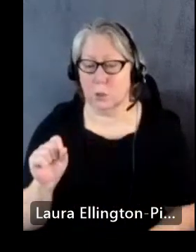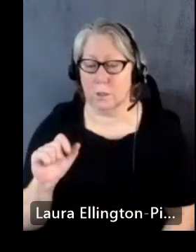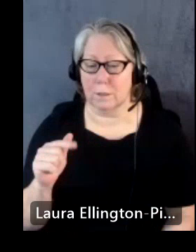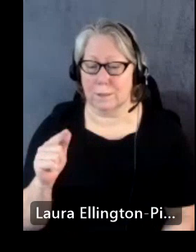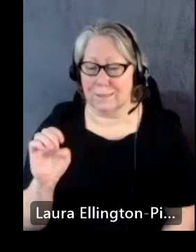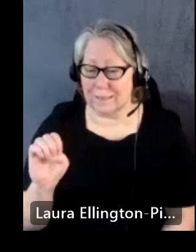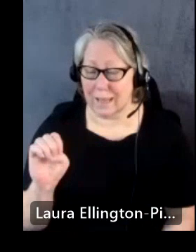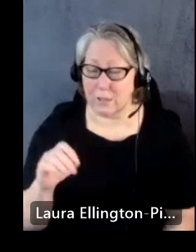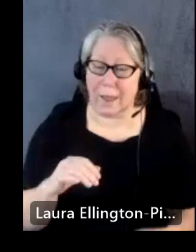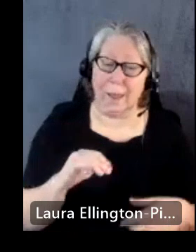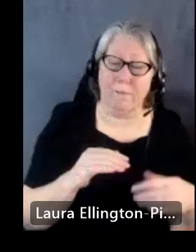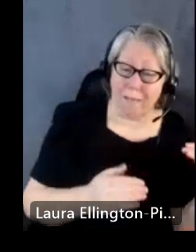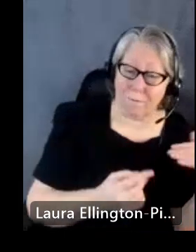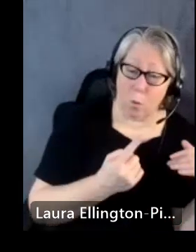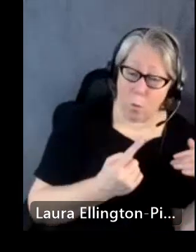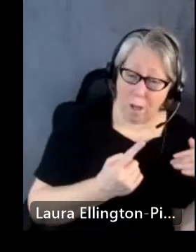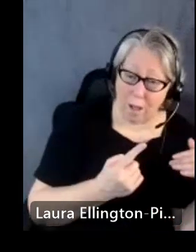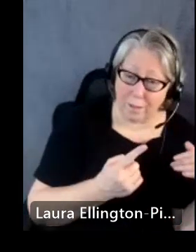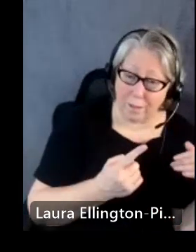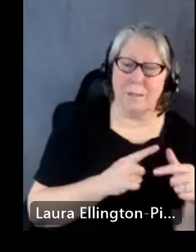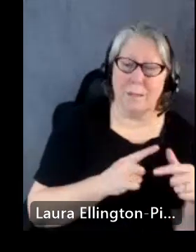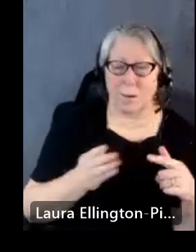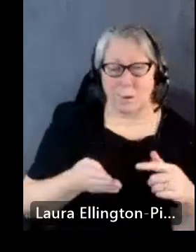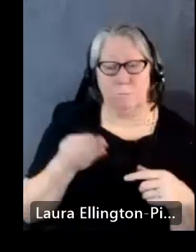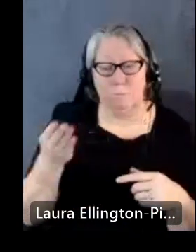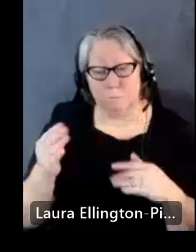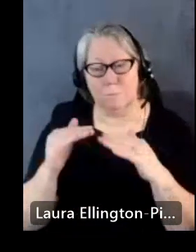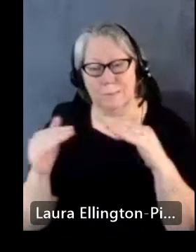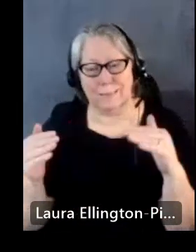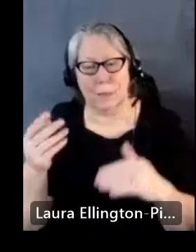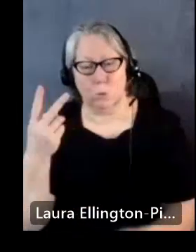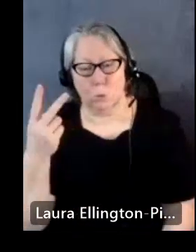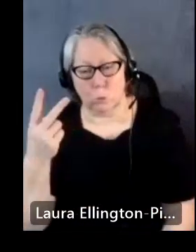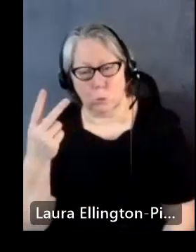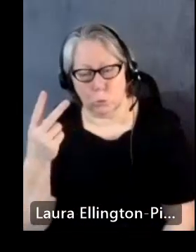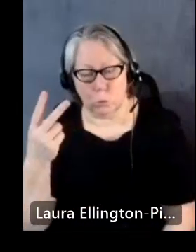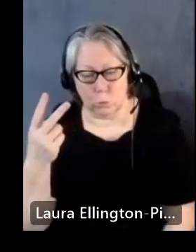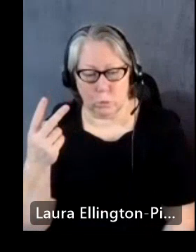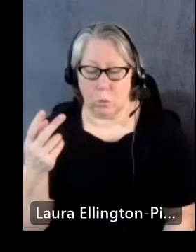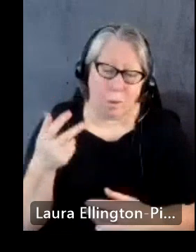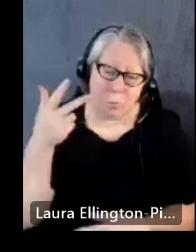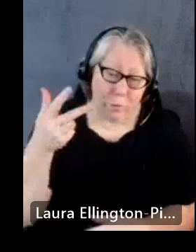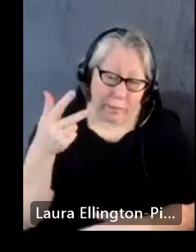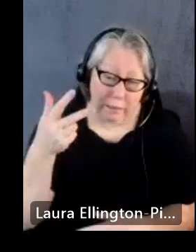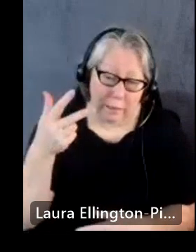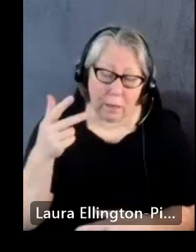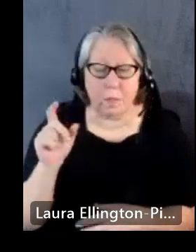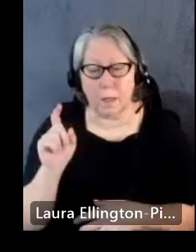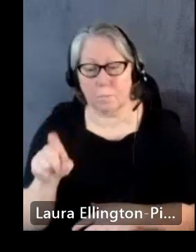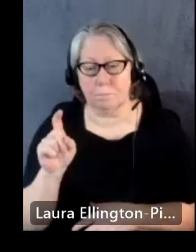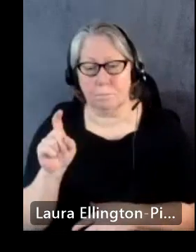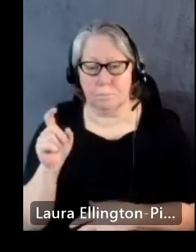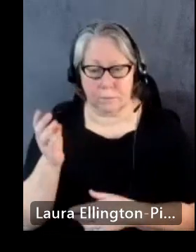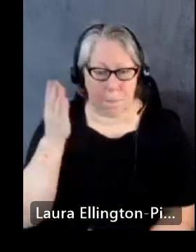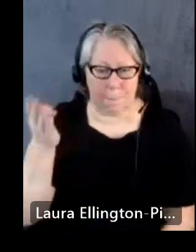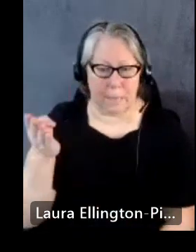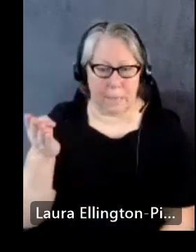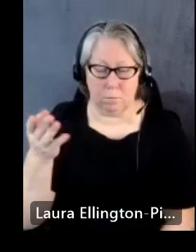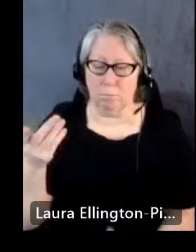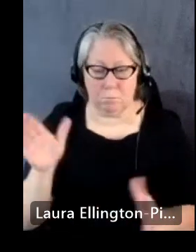the level 1, you're going to submit it up to stage 2 or stage 3, and then click on submit, and that will be done. And